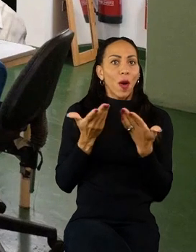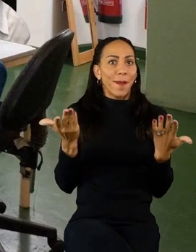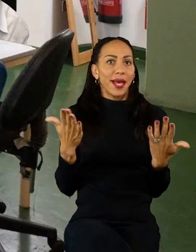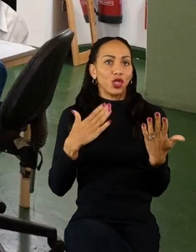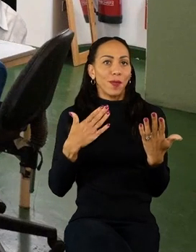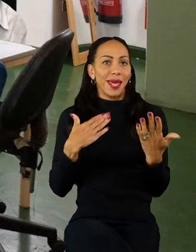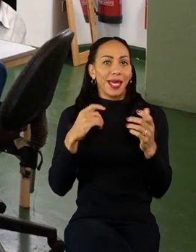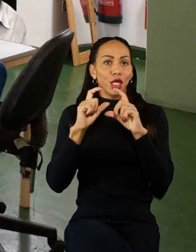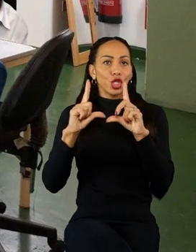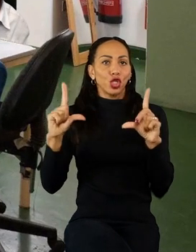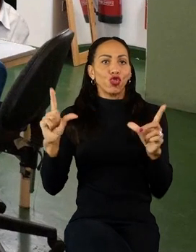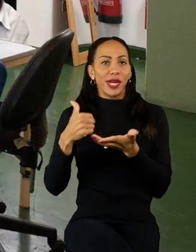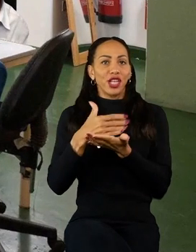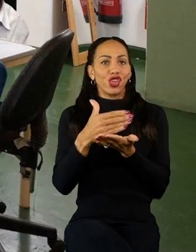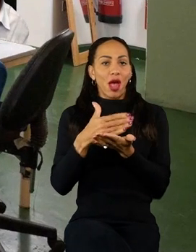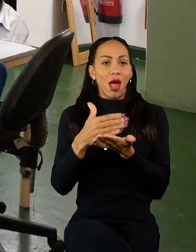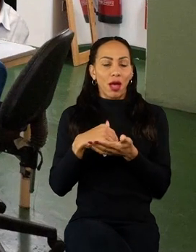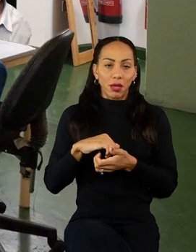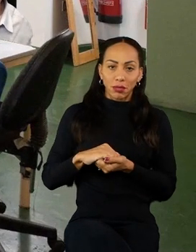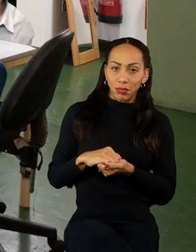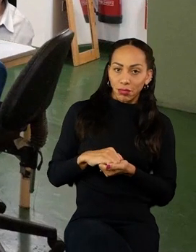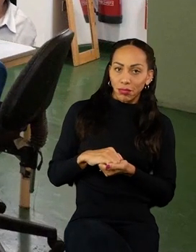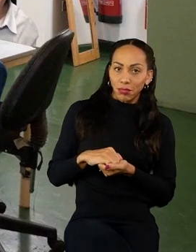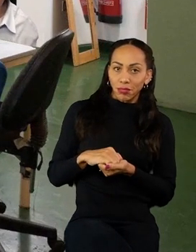because I thought you might need to do it from there rather than me share screen.